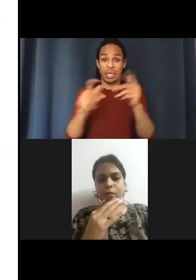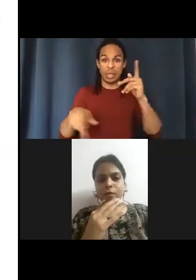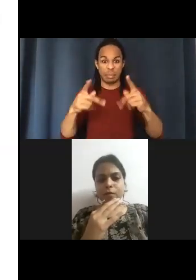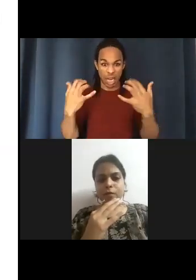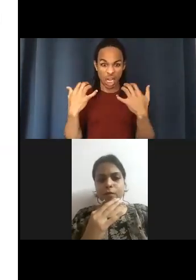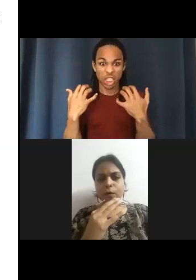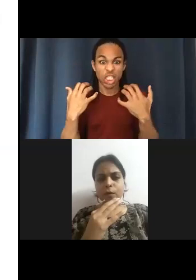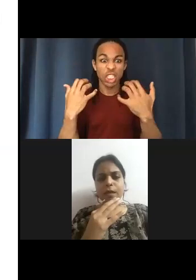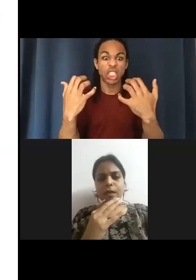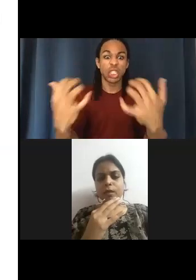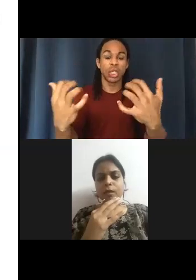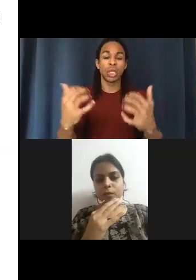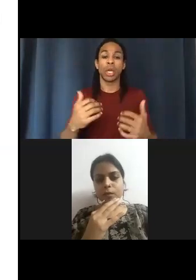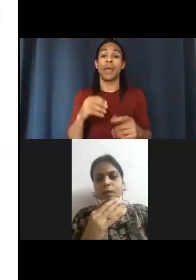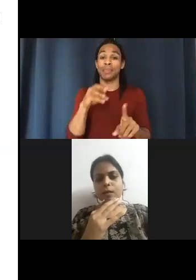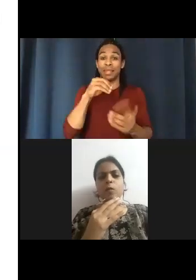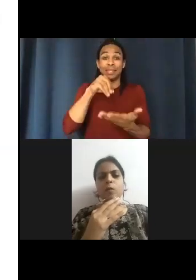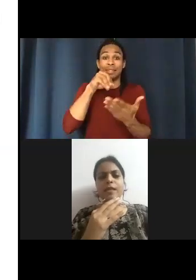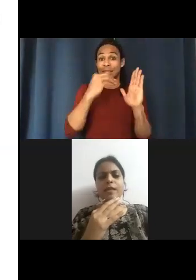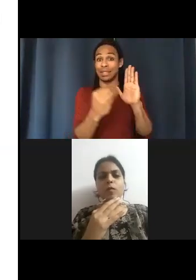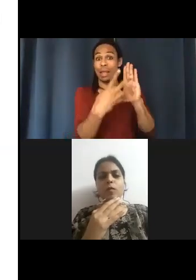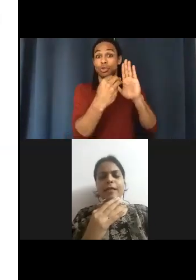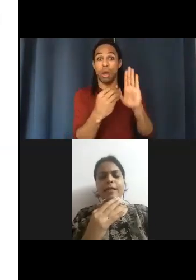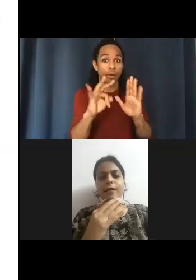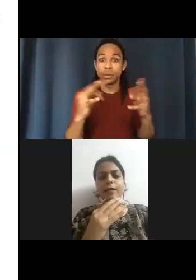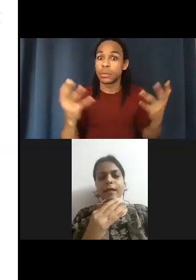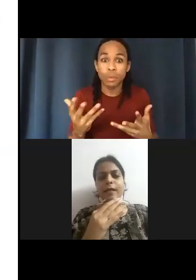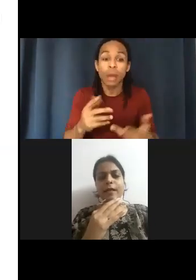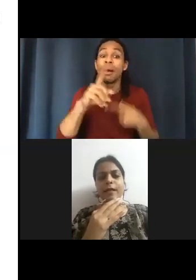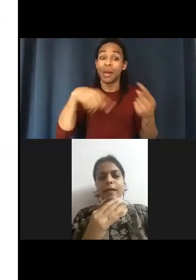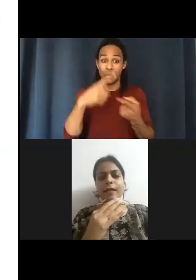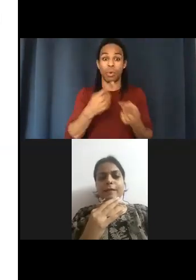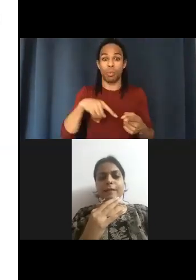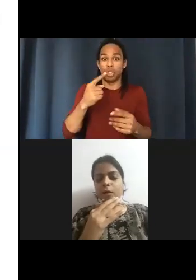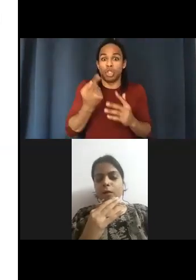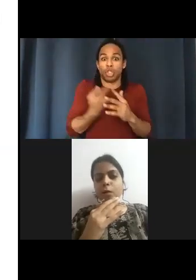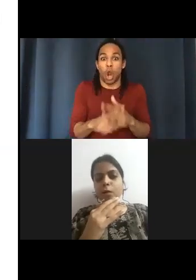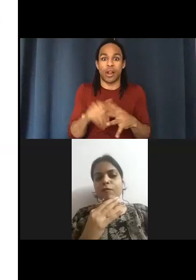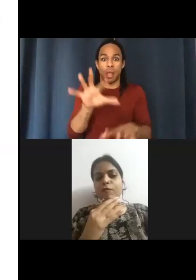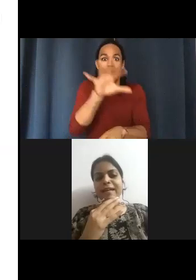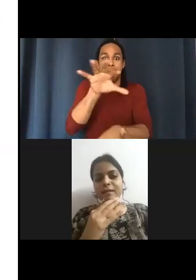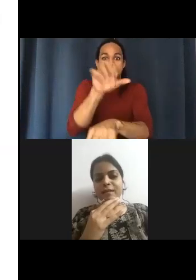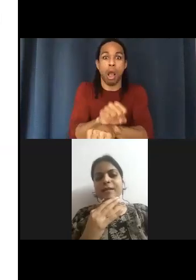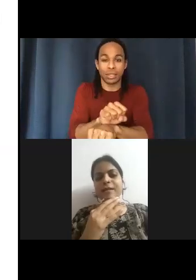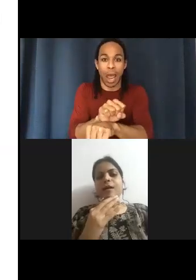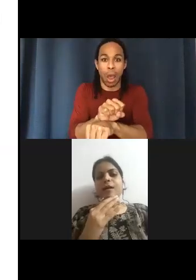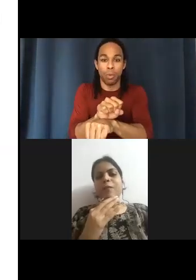of, when the lockdown was enforced in the country. That's a long queue of